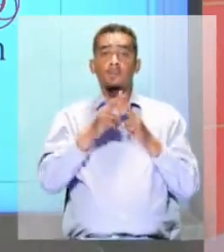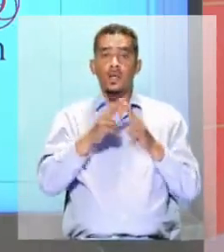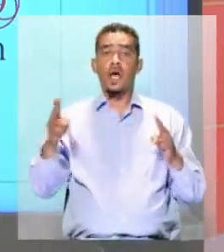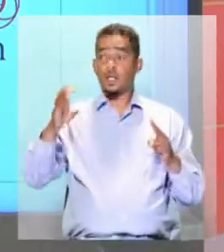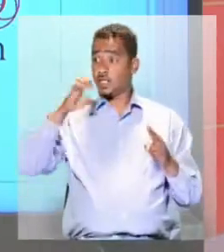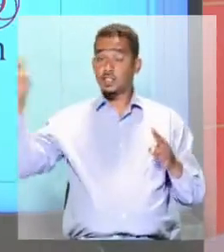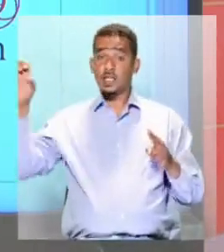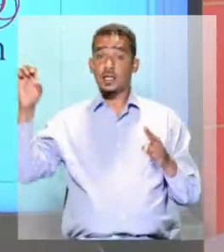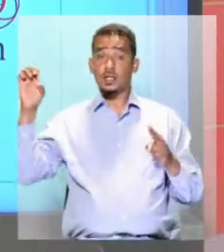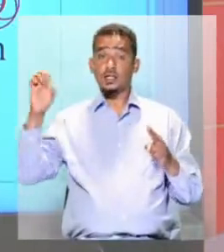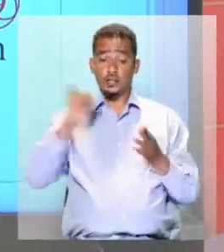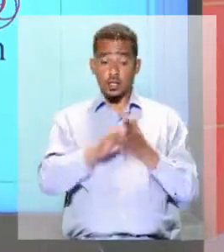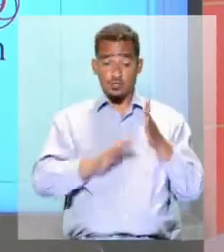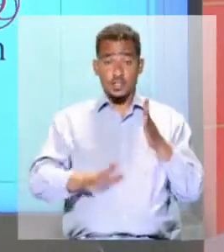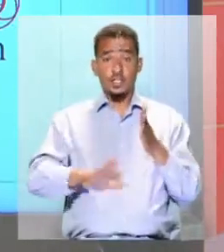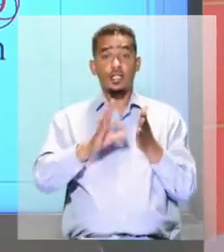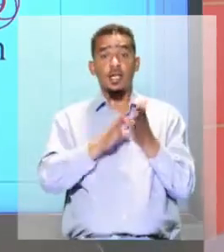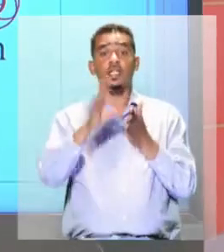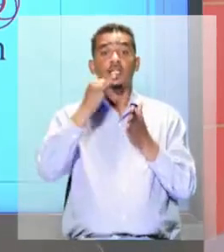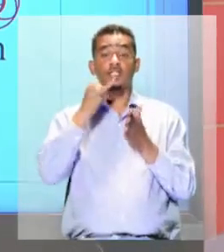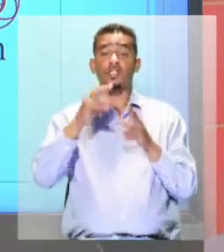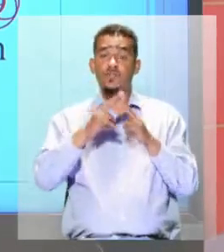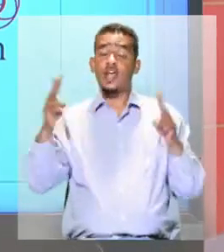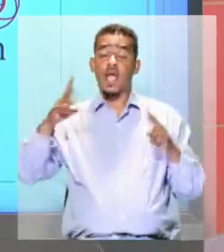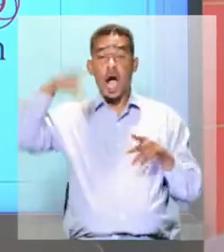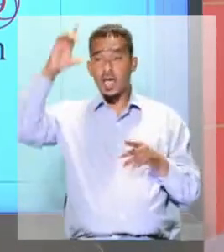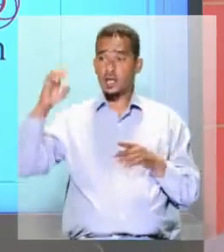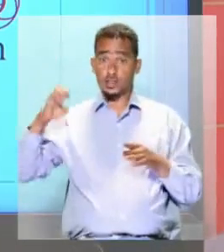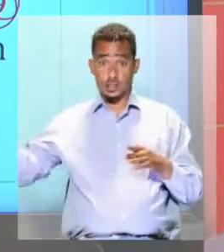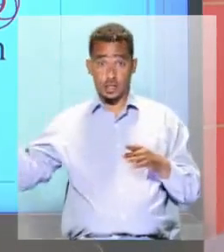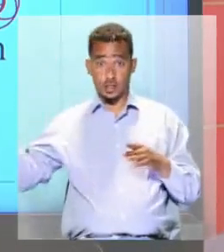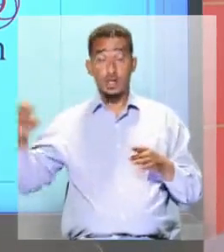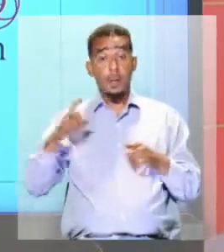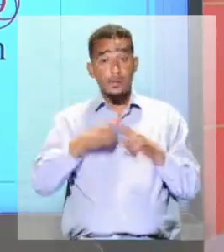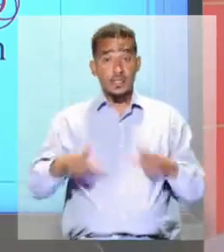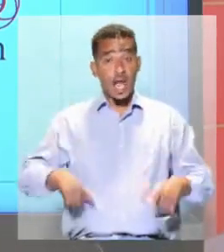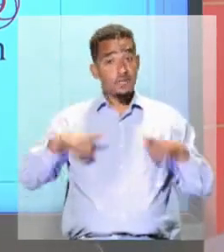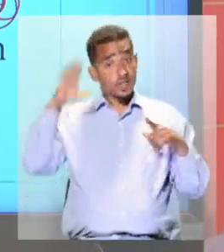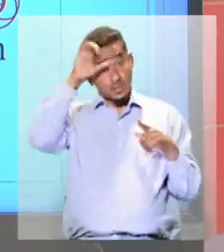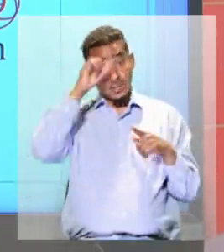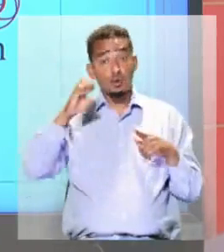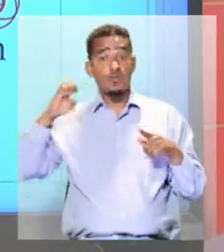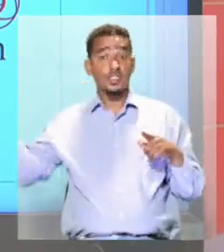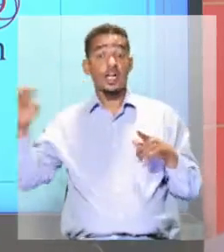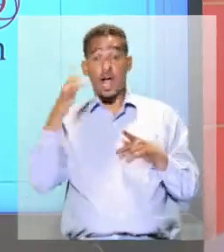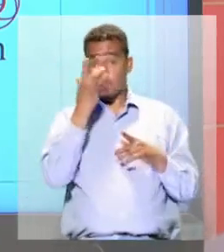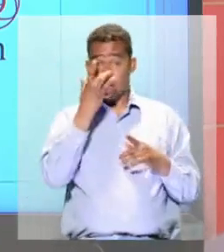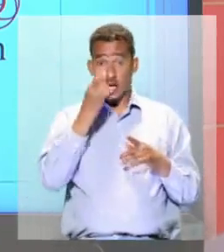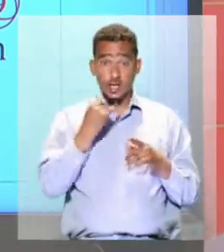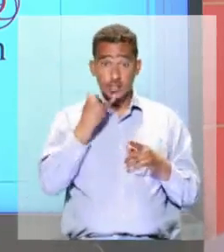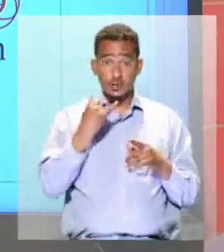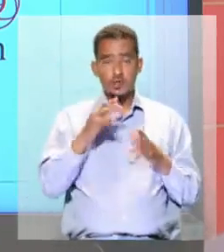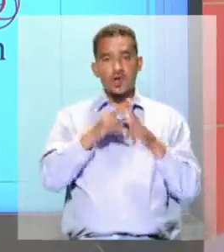populous region, that is fertility rate is very high in Eastern Africa. But the life expectancy of Eastern Africa, it is